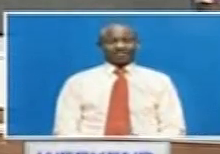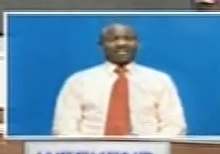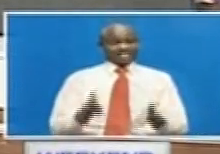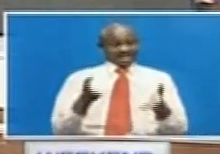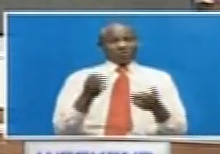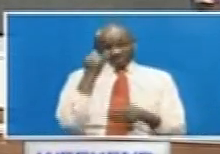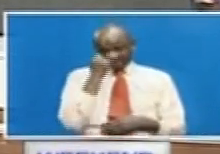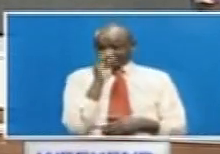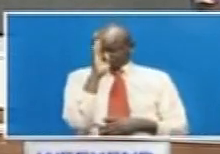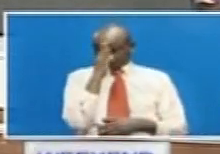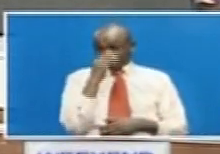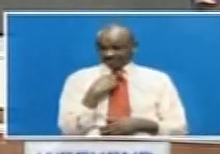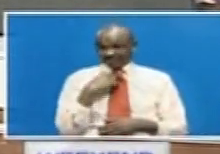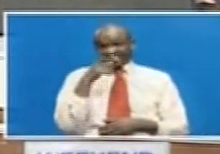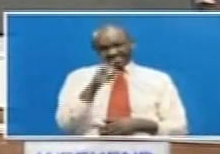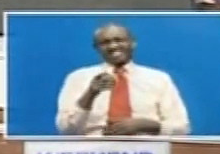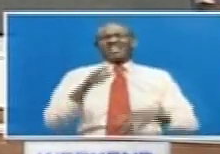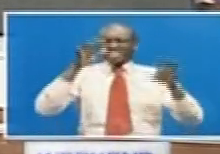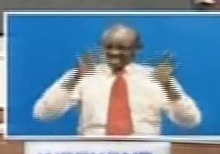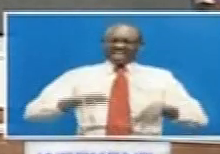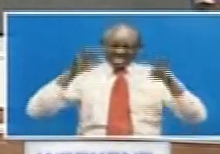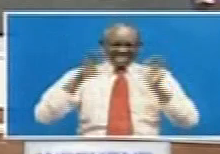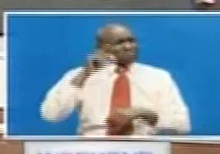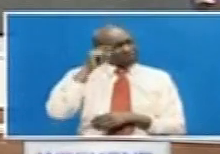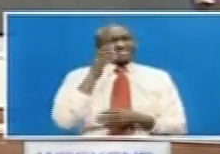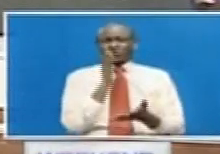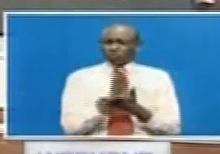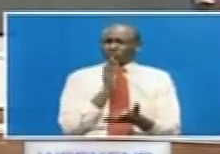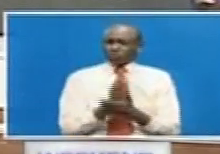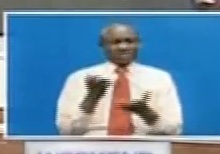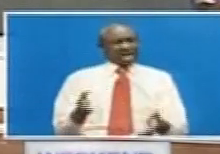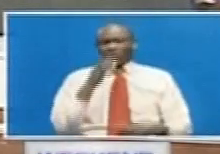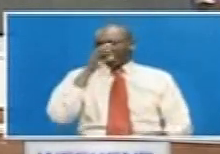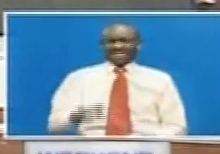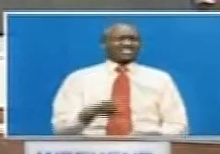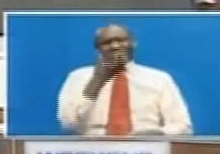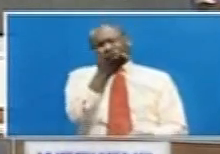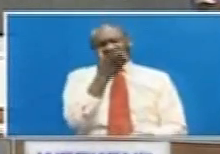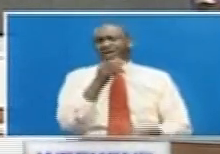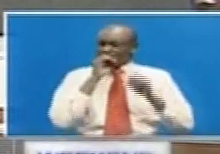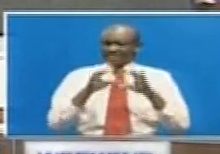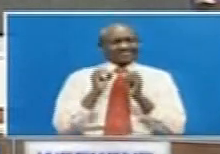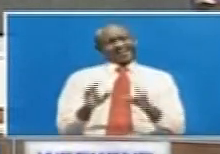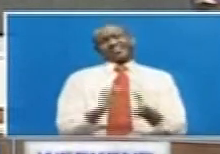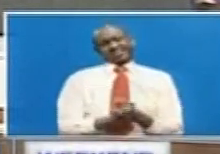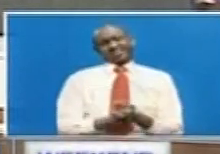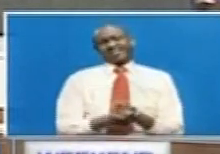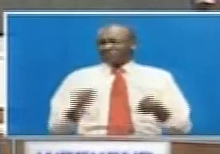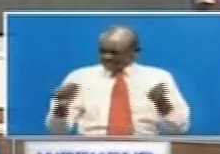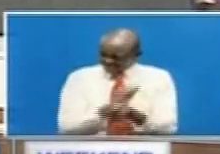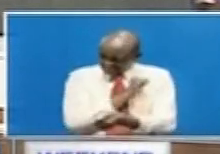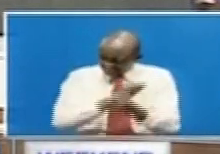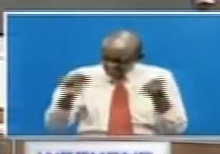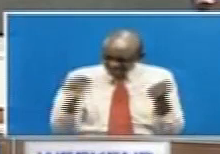Well, Yvonne, there's no doubt that the ongoing heavy rains in Mombasa are turning out to be a curse rather than a blessing as they leave tragedy